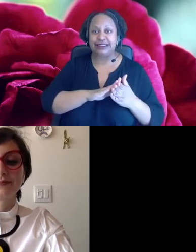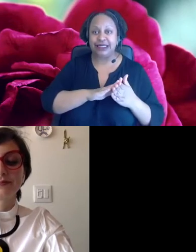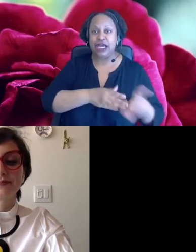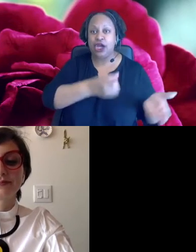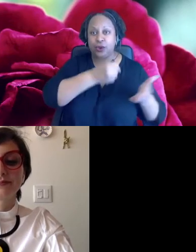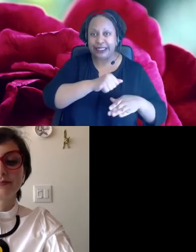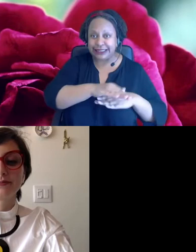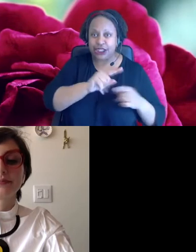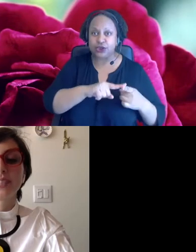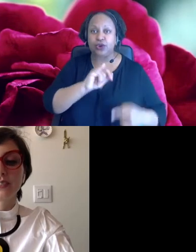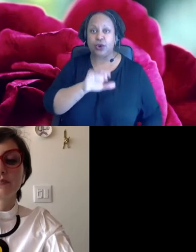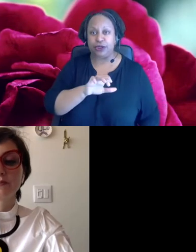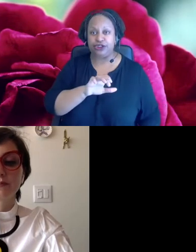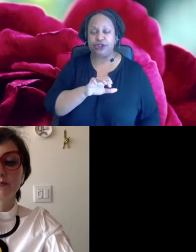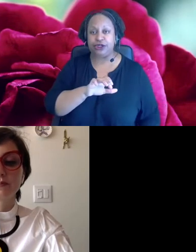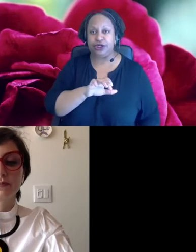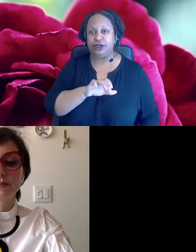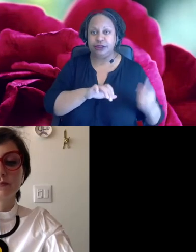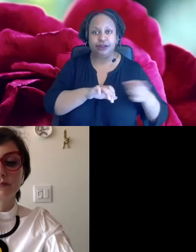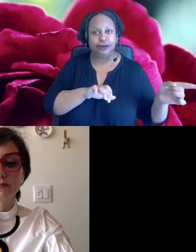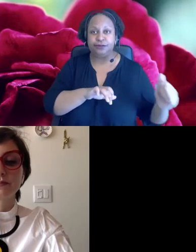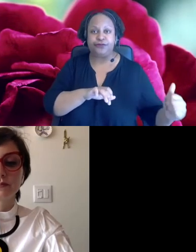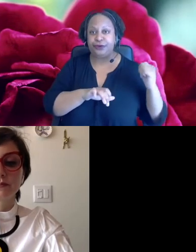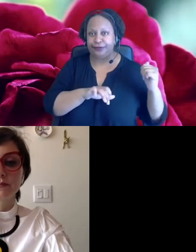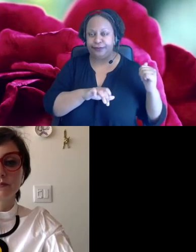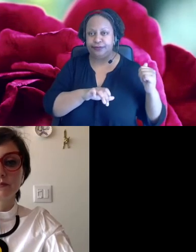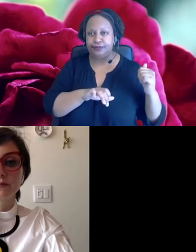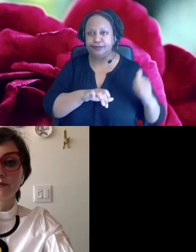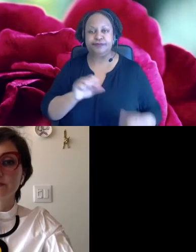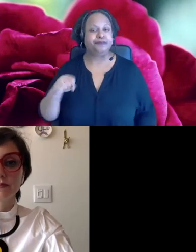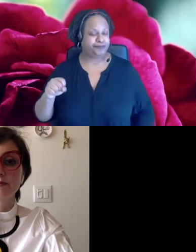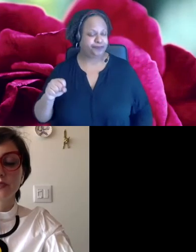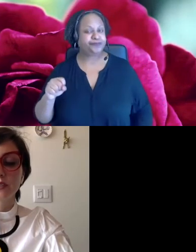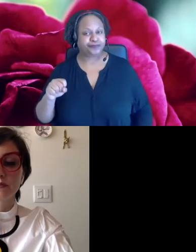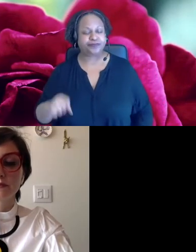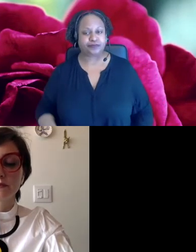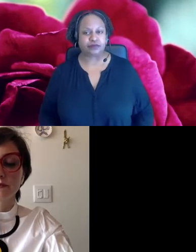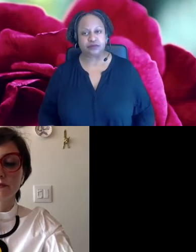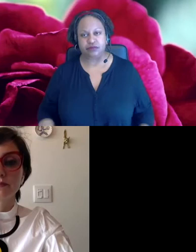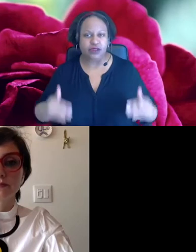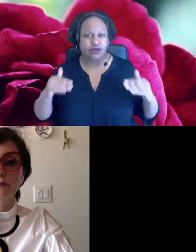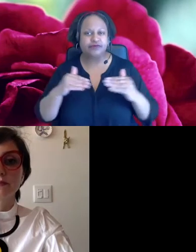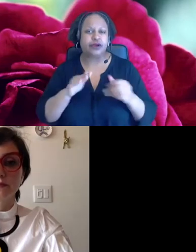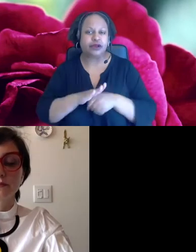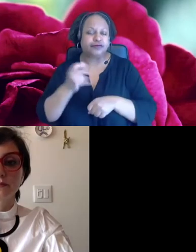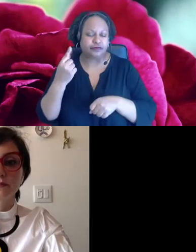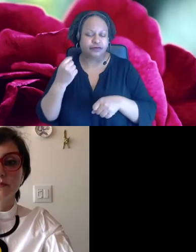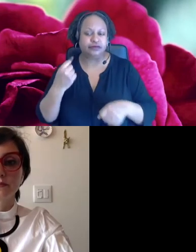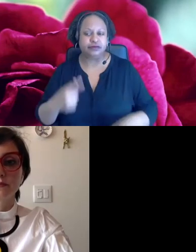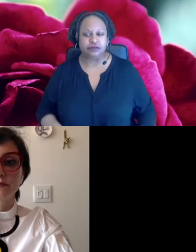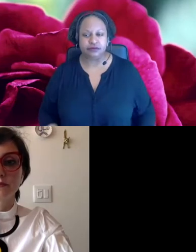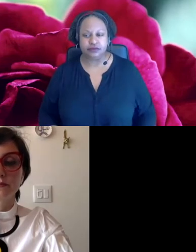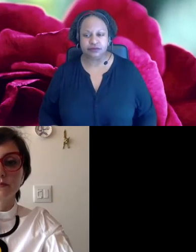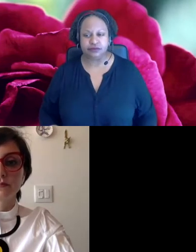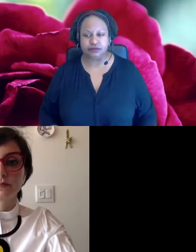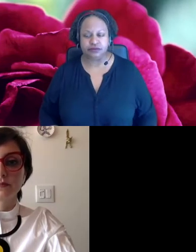the corporation, and they will not do it. Yeah, fair enough. It's